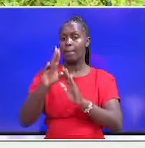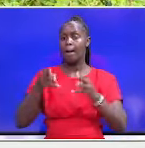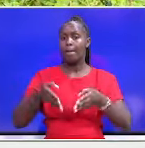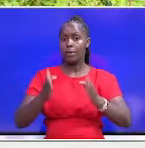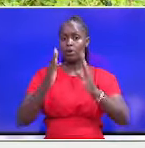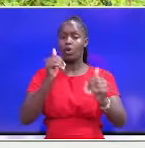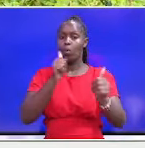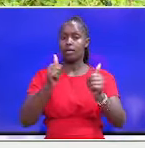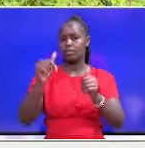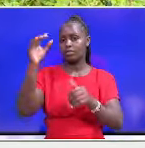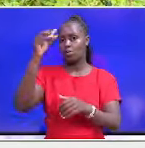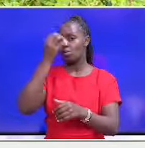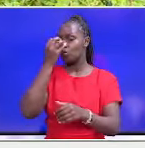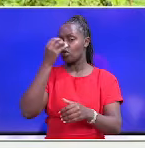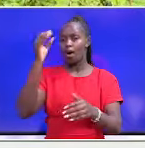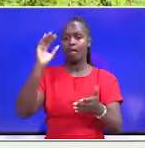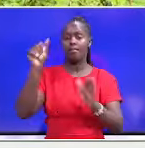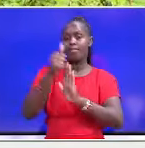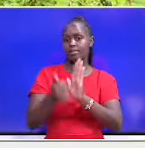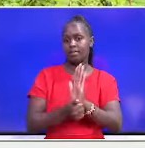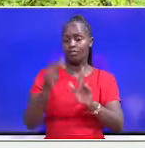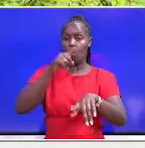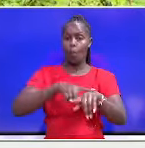Ruto's agenda when he took oath of office in the year